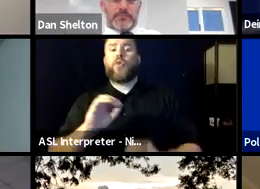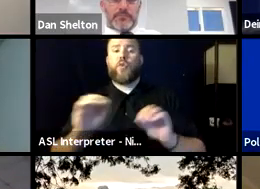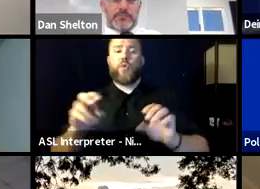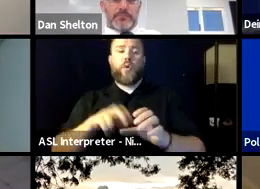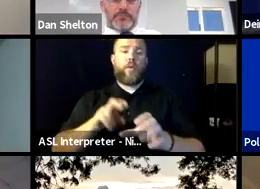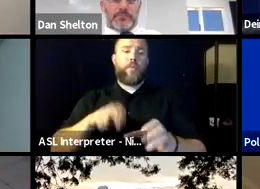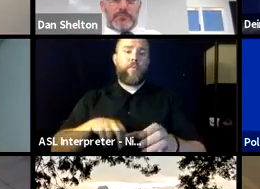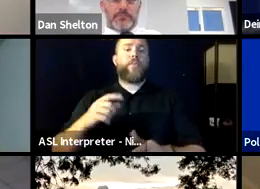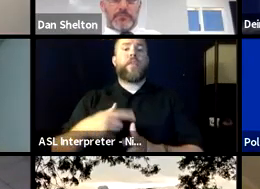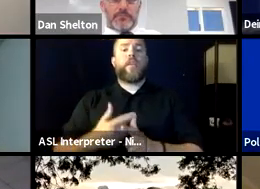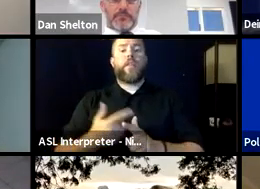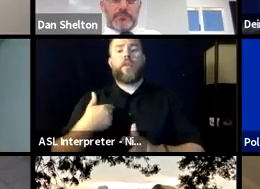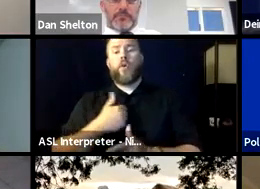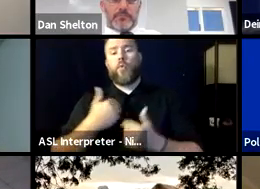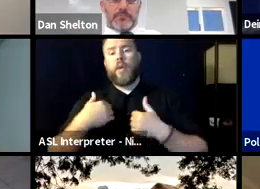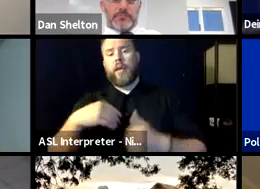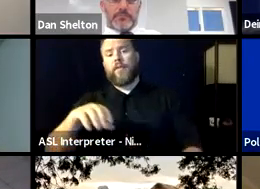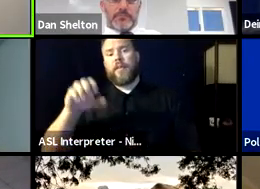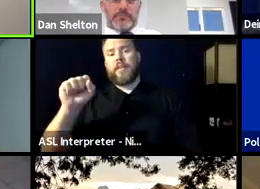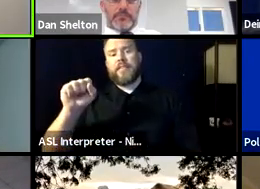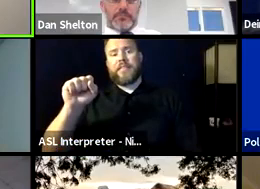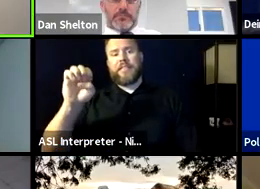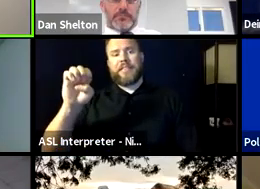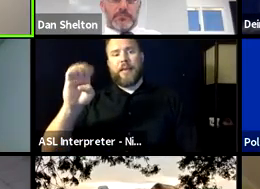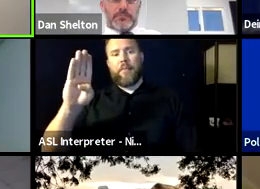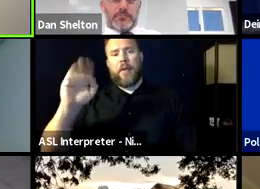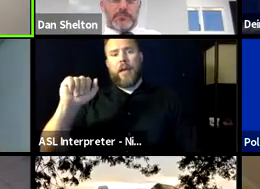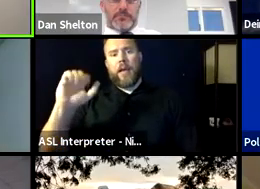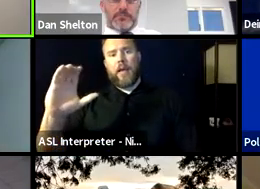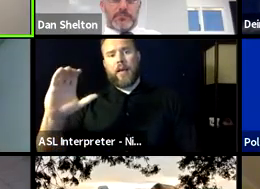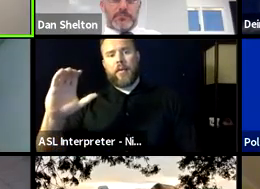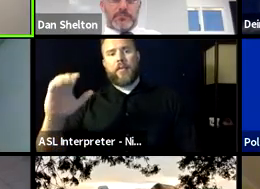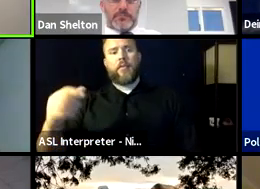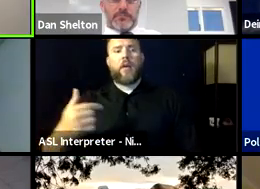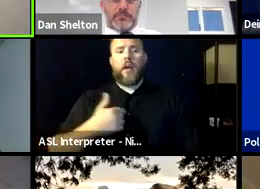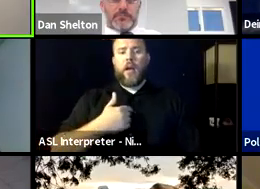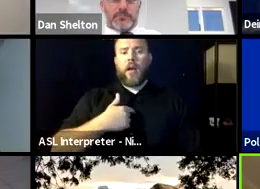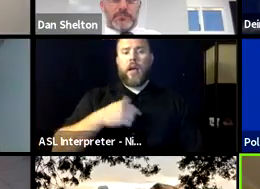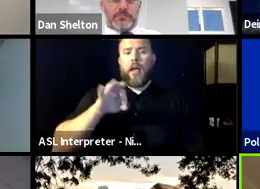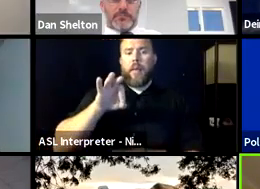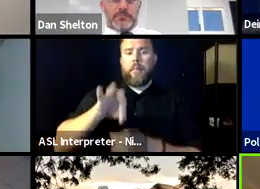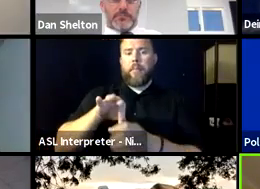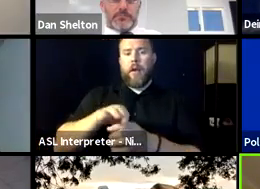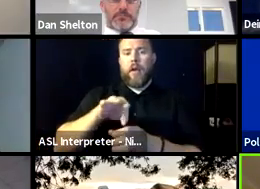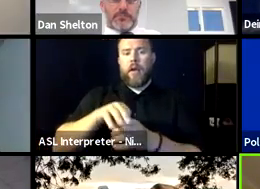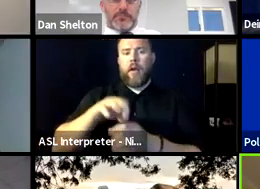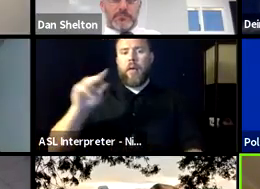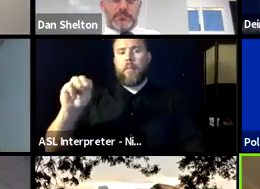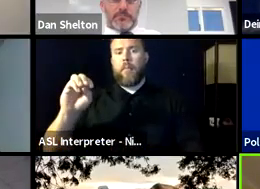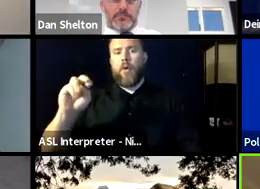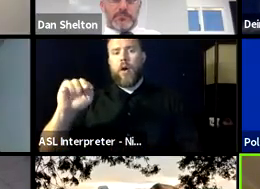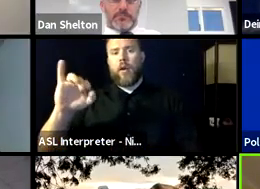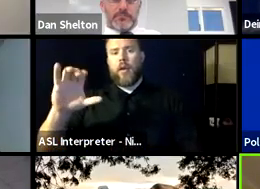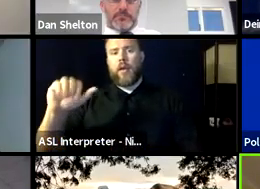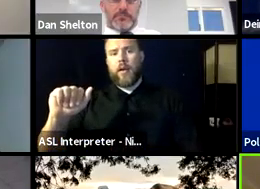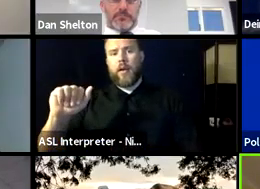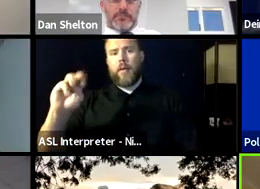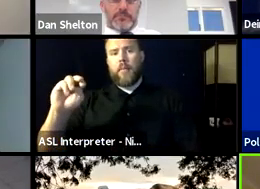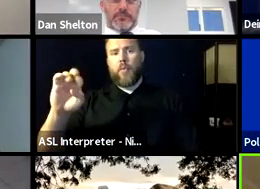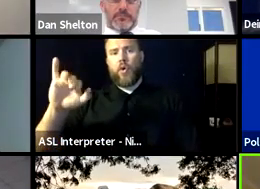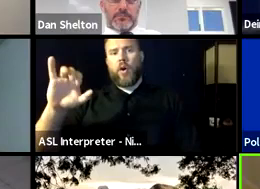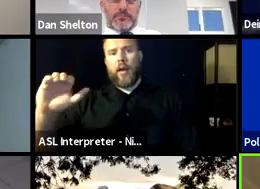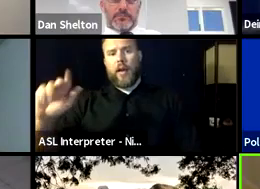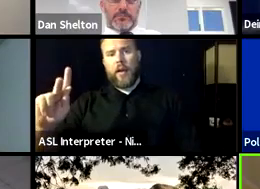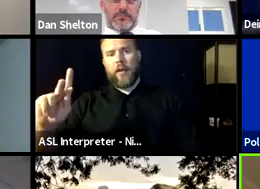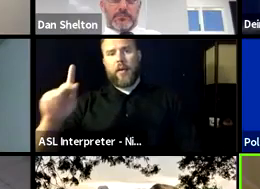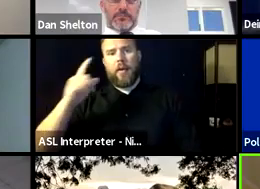Oversight Committee, or CBOC. This is Claire O'Neill. I nominate Monica Moriak to be the representative for the Citizens